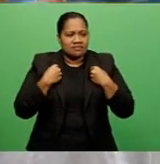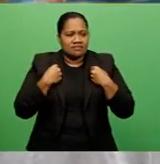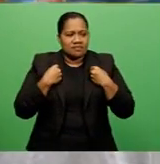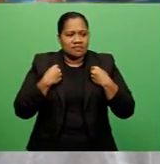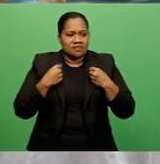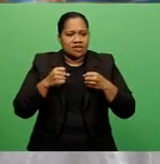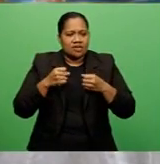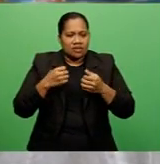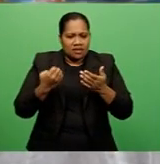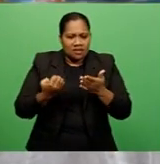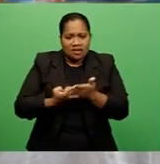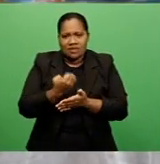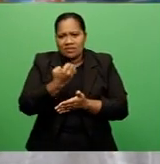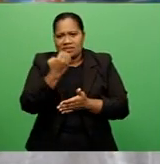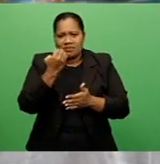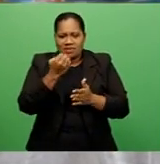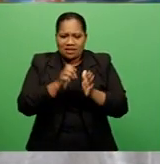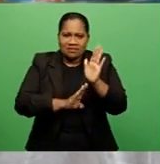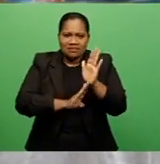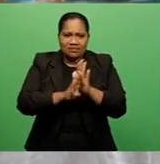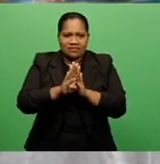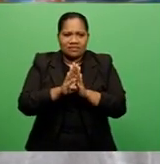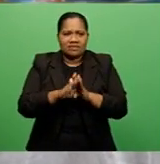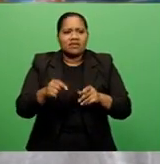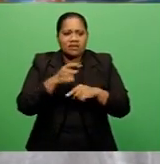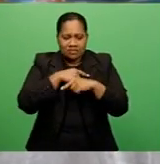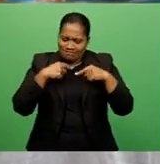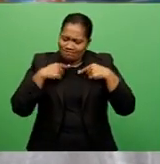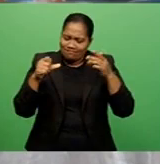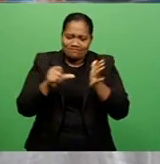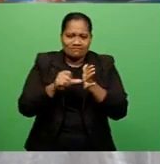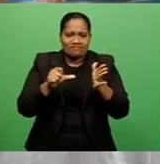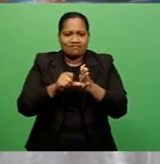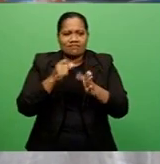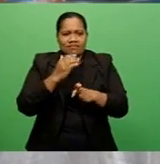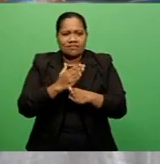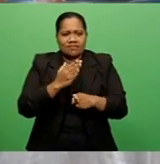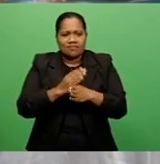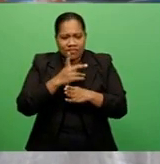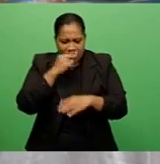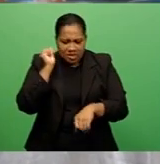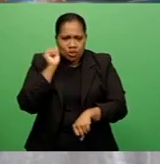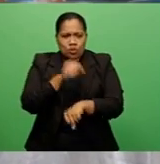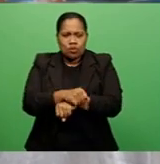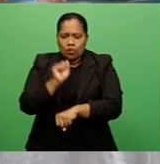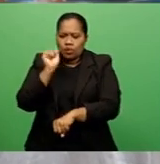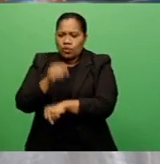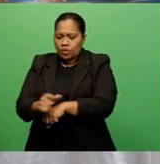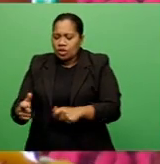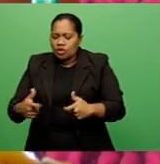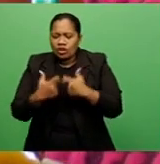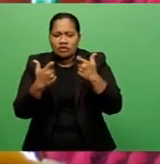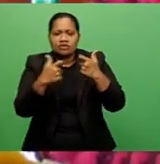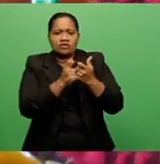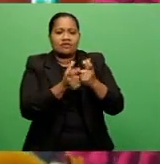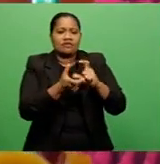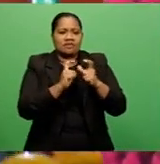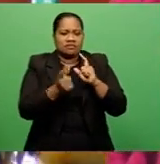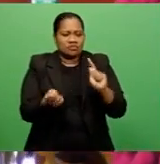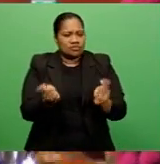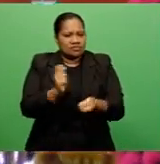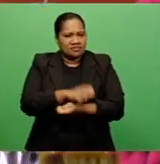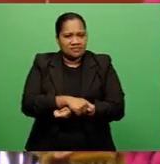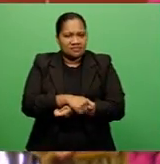our people, and we are hard at work to overcome the challenges of climate change. He says the